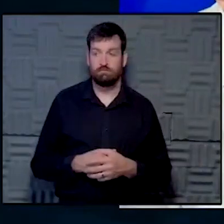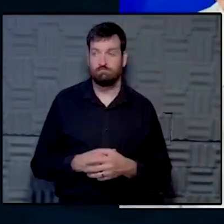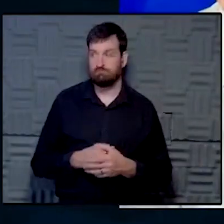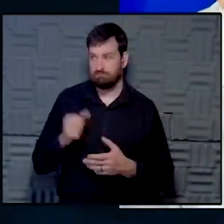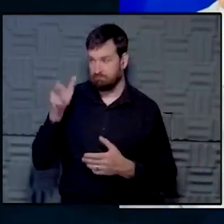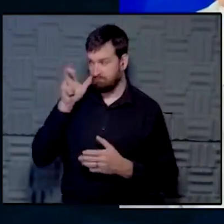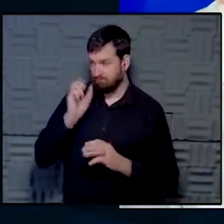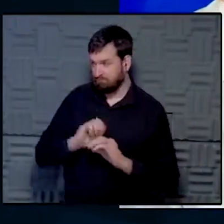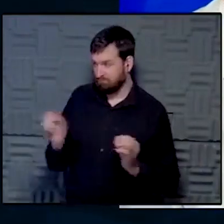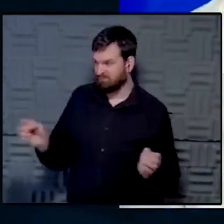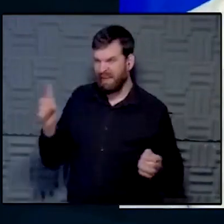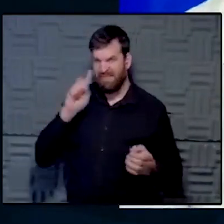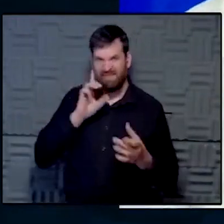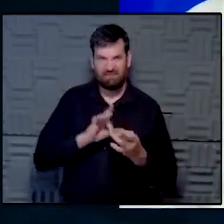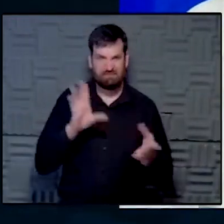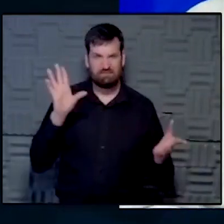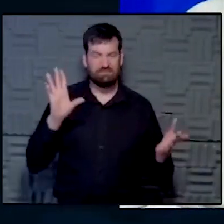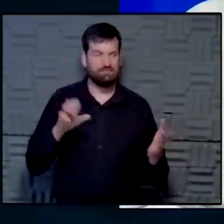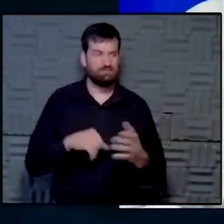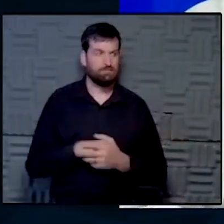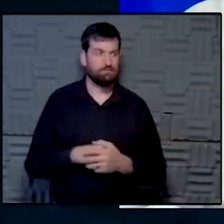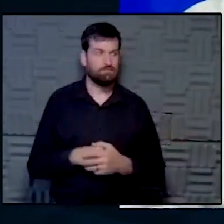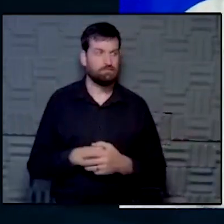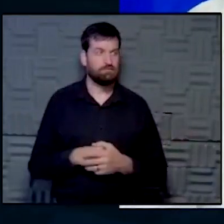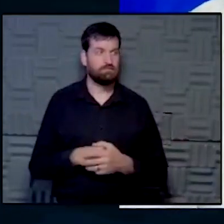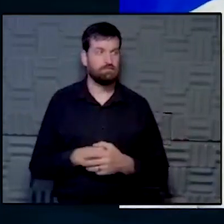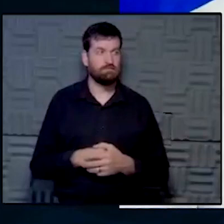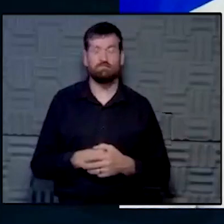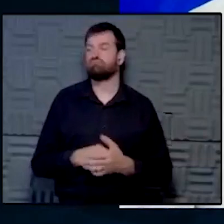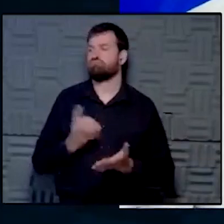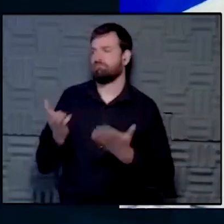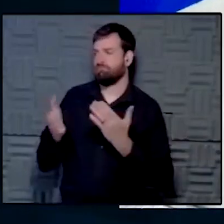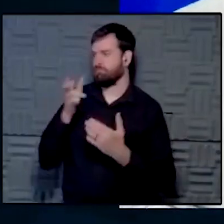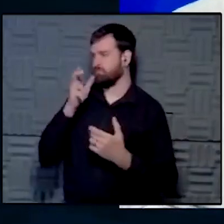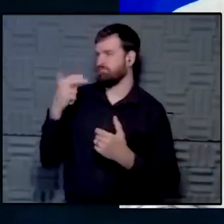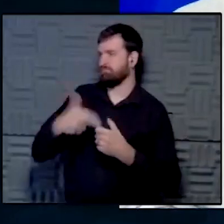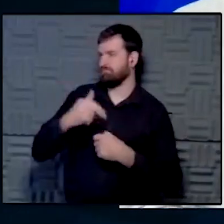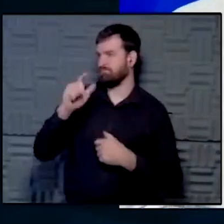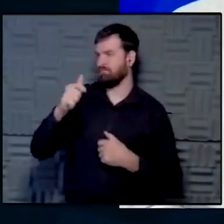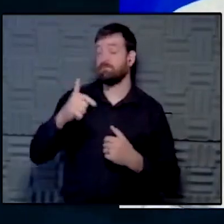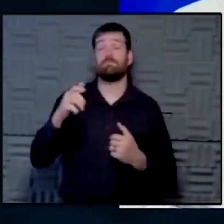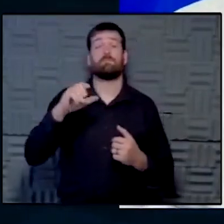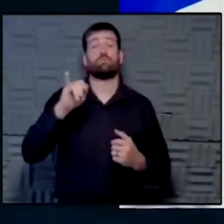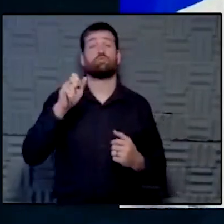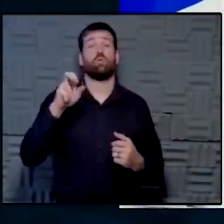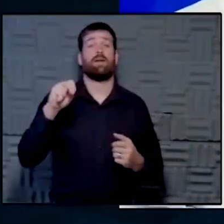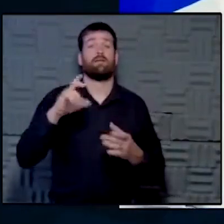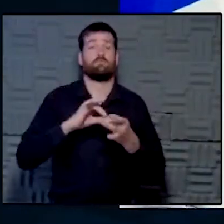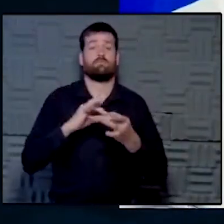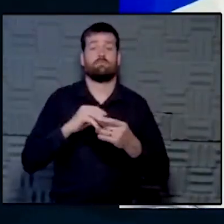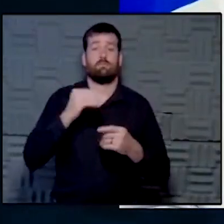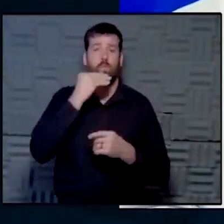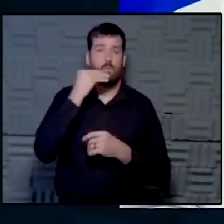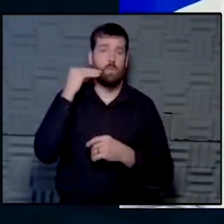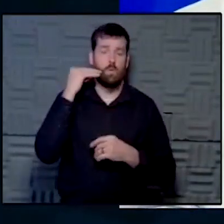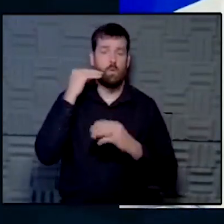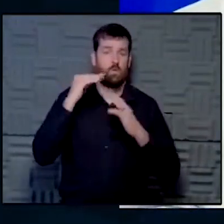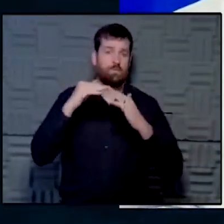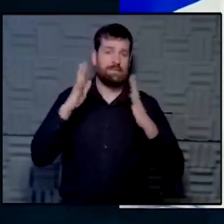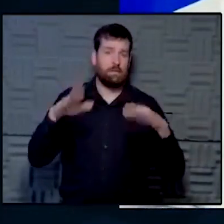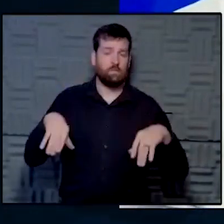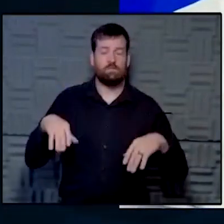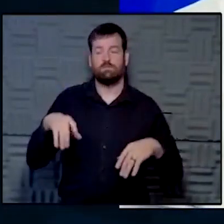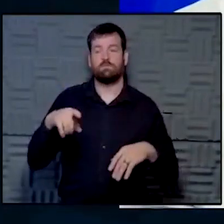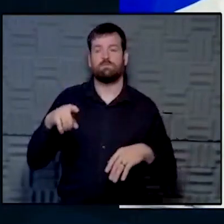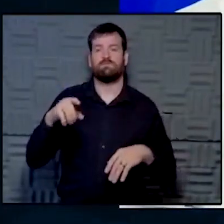We're not hearing you. I think we lost him, so I'll think have we one did. for Dr. Norman, and perhaps the reporter will join us Go again. for it. Joanne says, in my hometown, Dr. Norman, there is a high